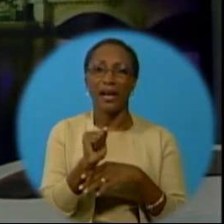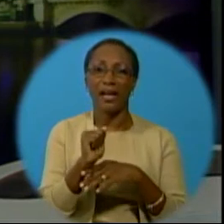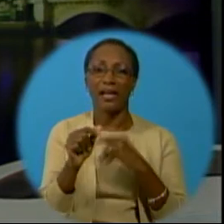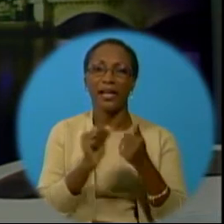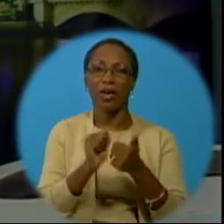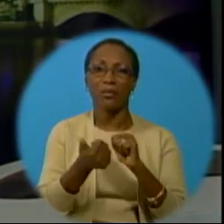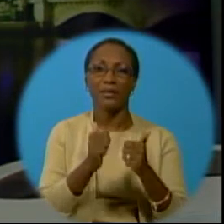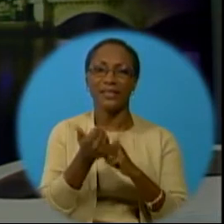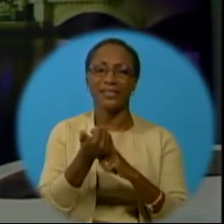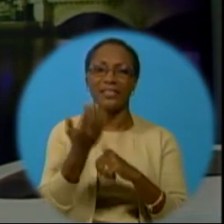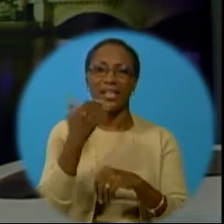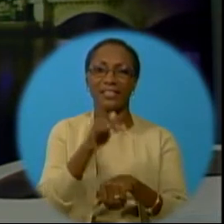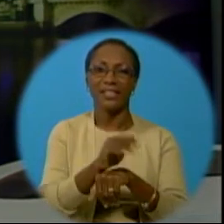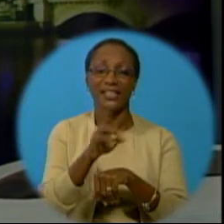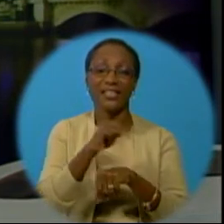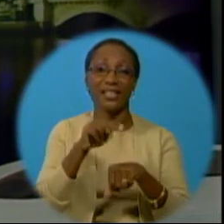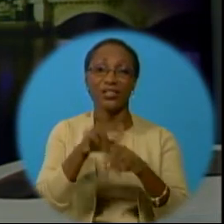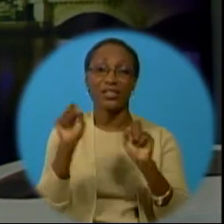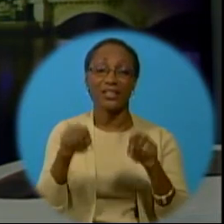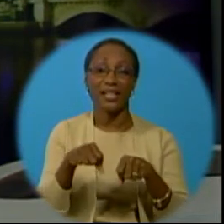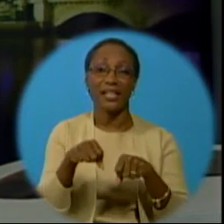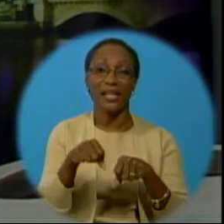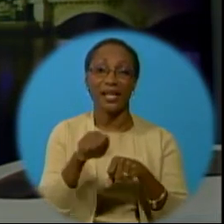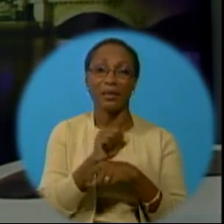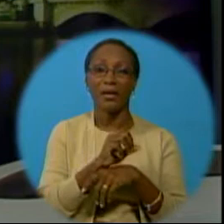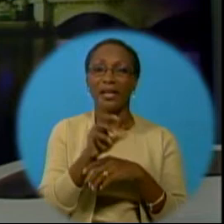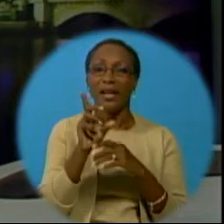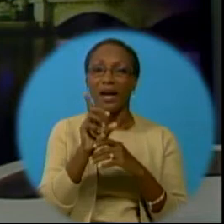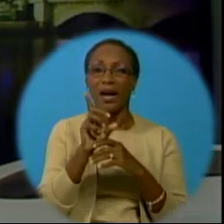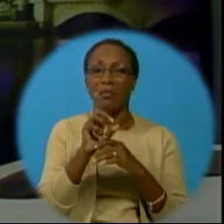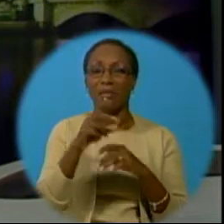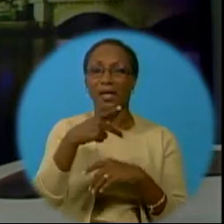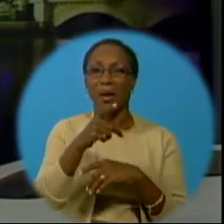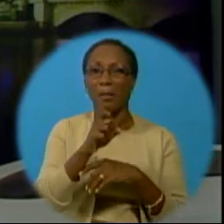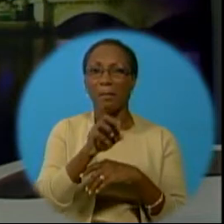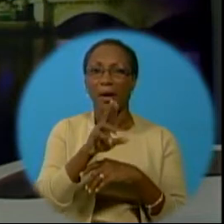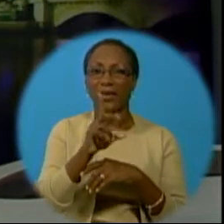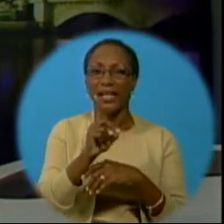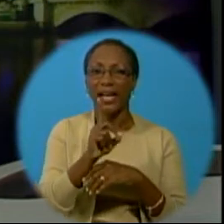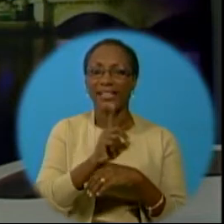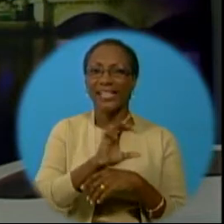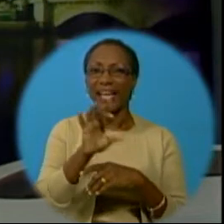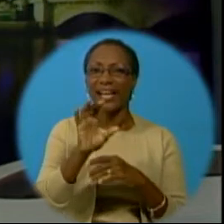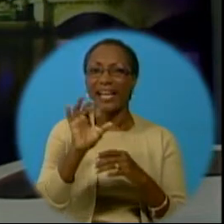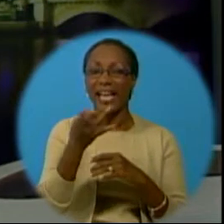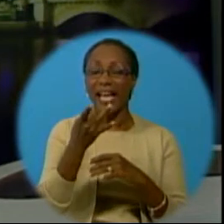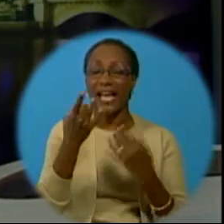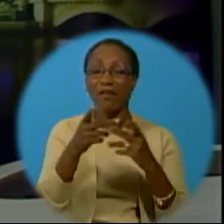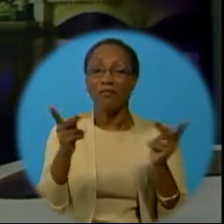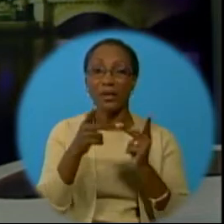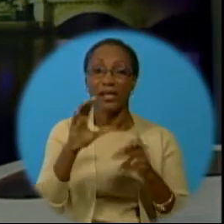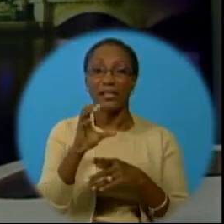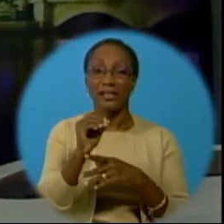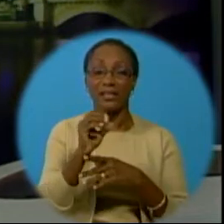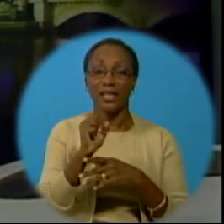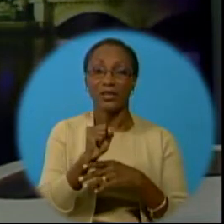night. 6th place DirecTV Paradise dismissed 9th place Cosmos, while 8th place Silver Sands needed just 1 goal to defeat bottom of the